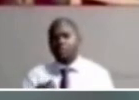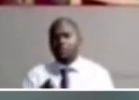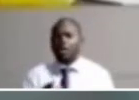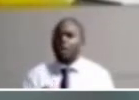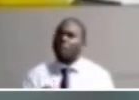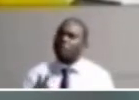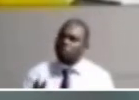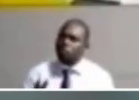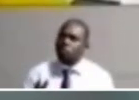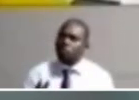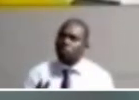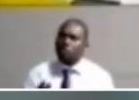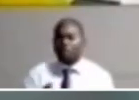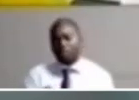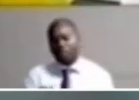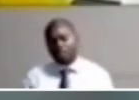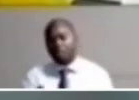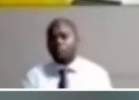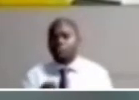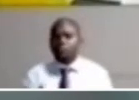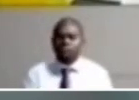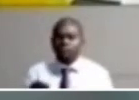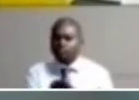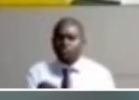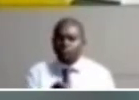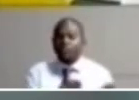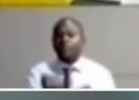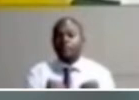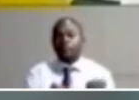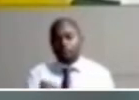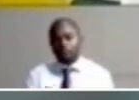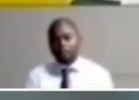have my 2, then you can have others who shall add on.